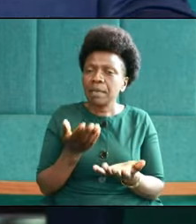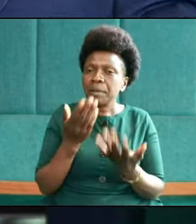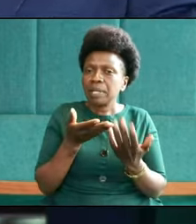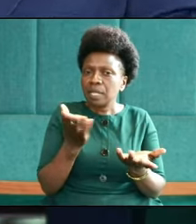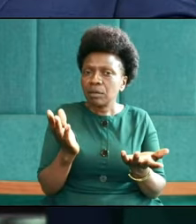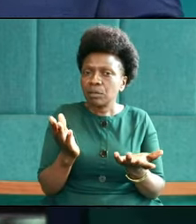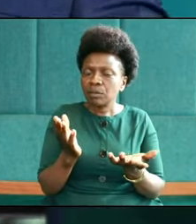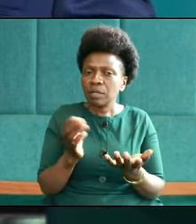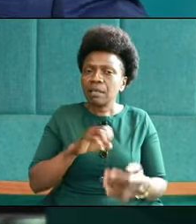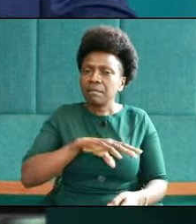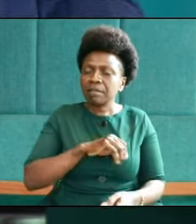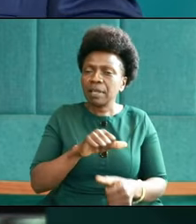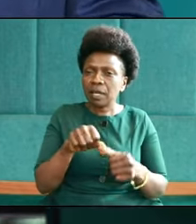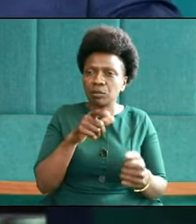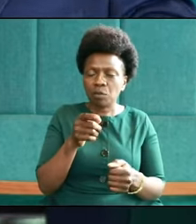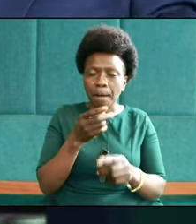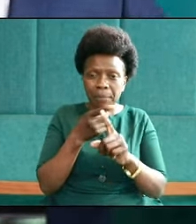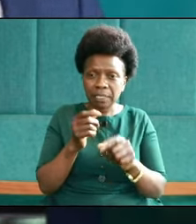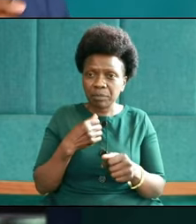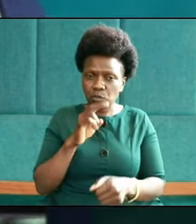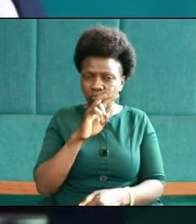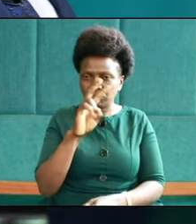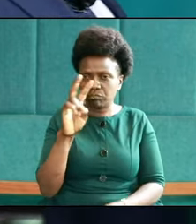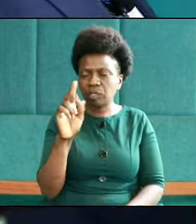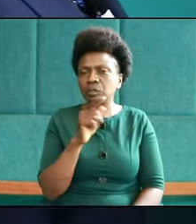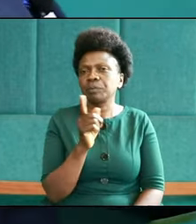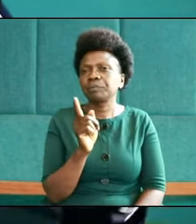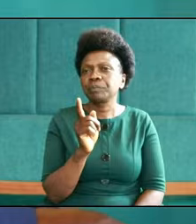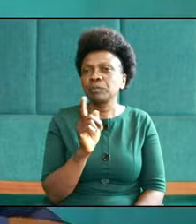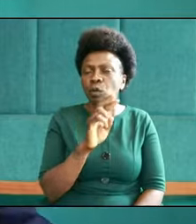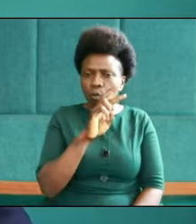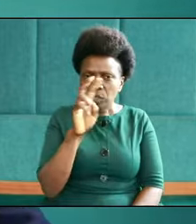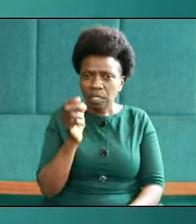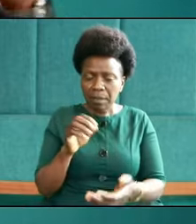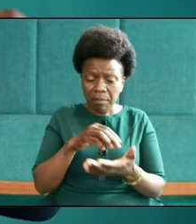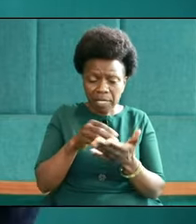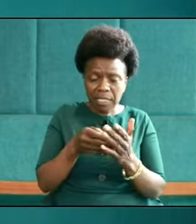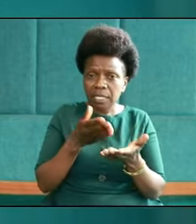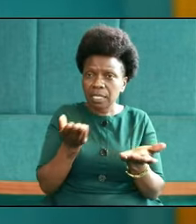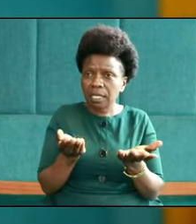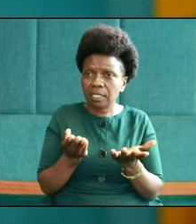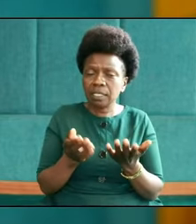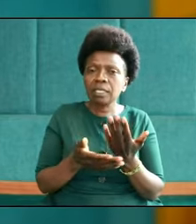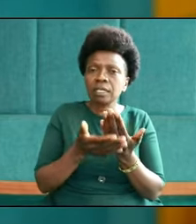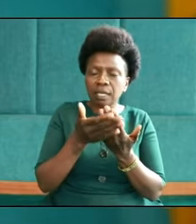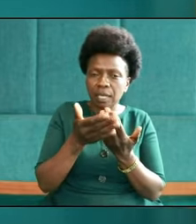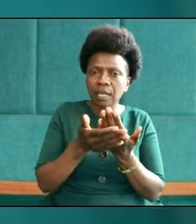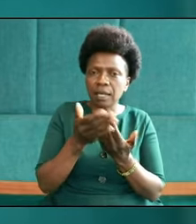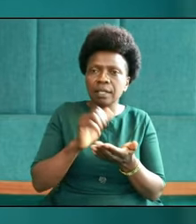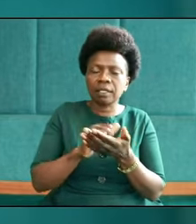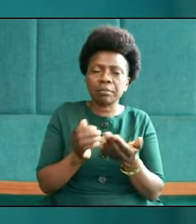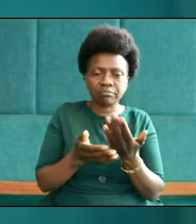fears around, but I will be watching. You know, watching means there is keen care that I